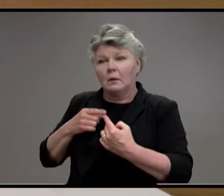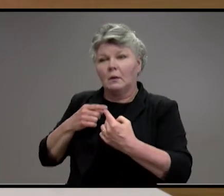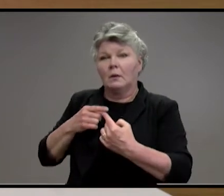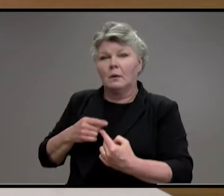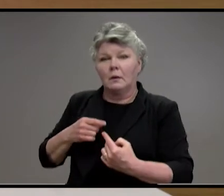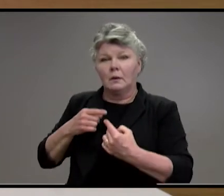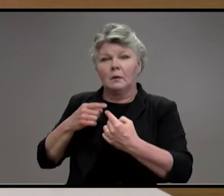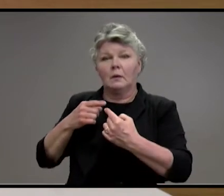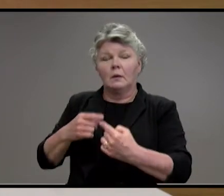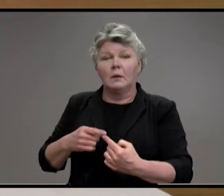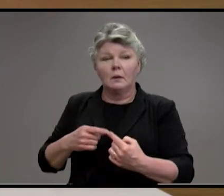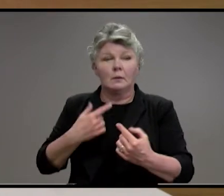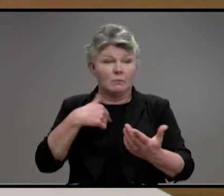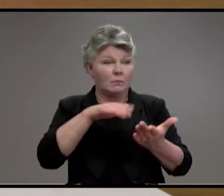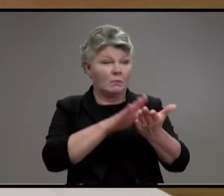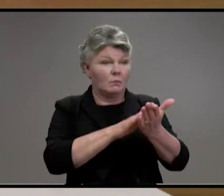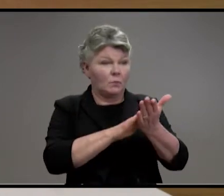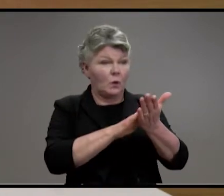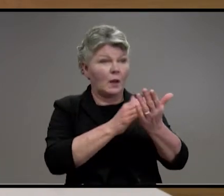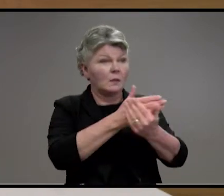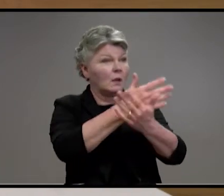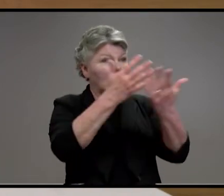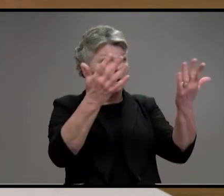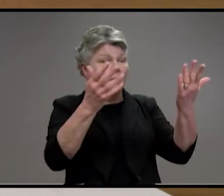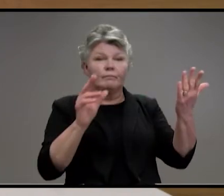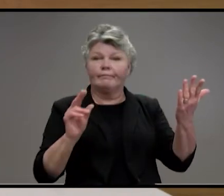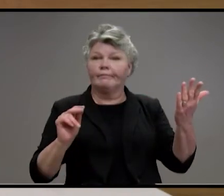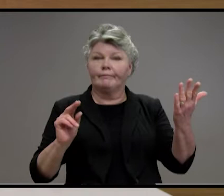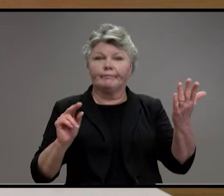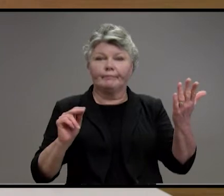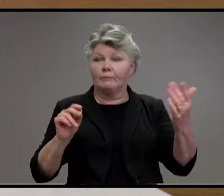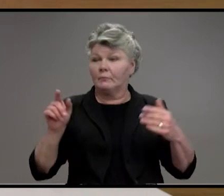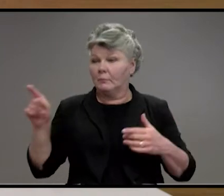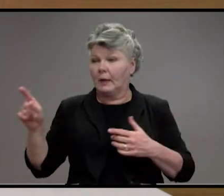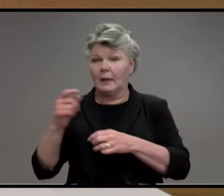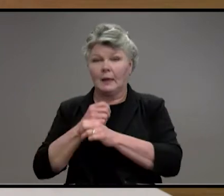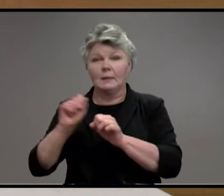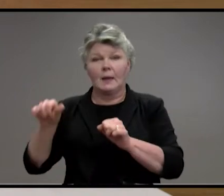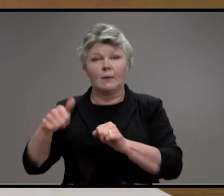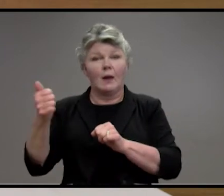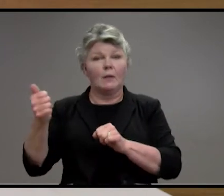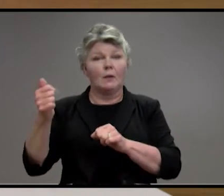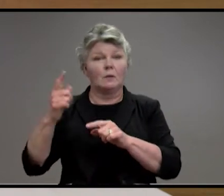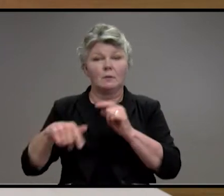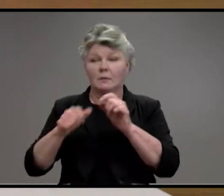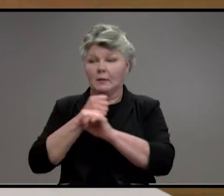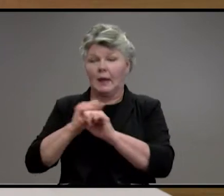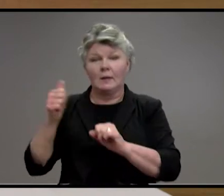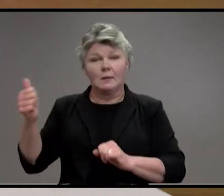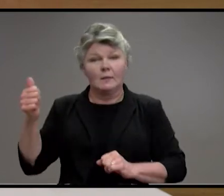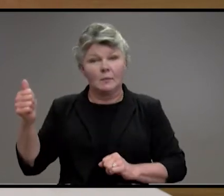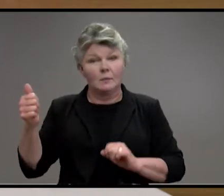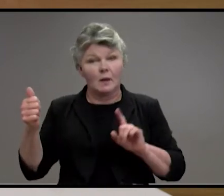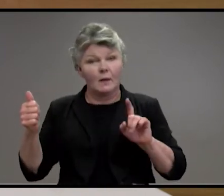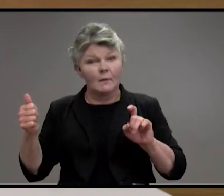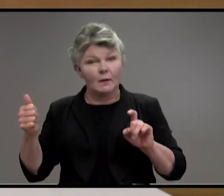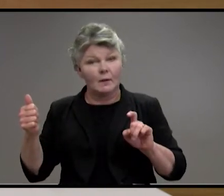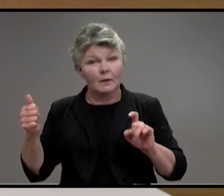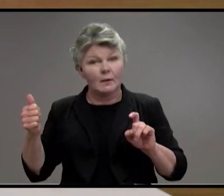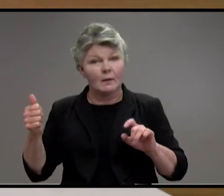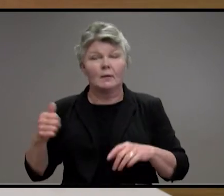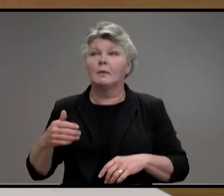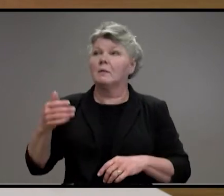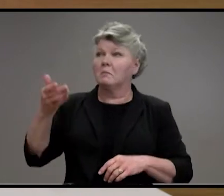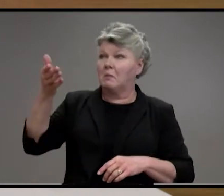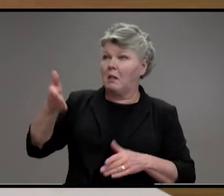Hosannas no longer fill the air, but he saved others, but he cannot save himself. Let God